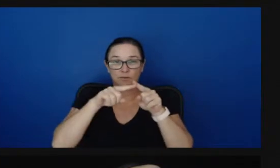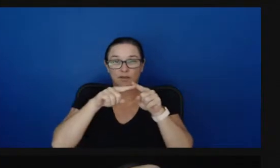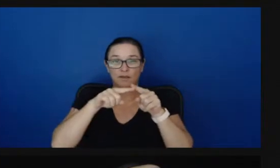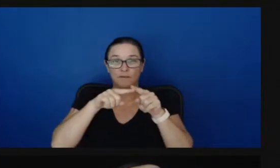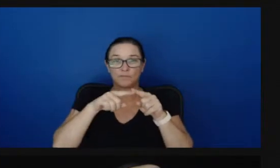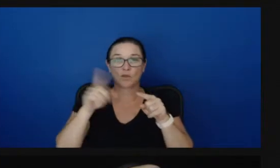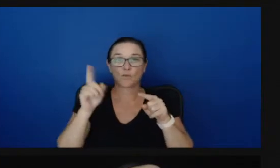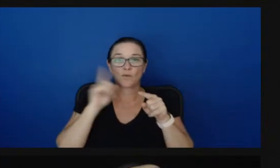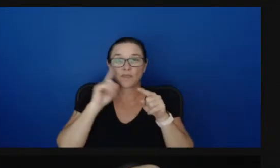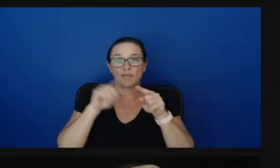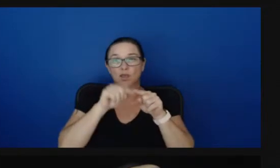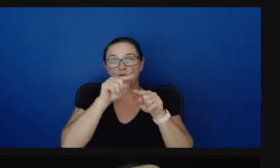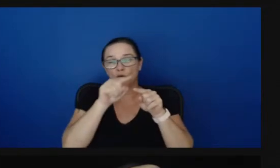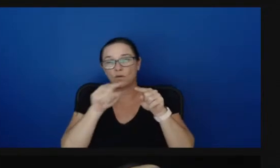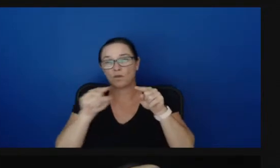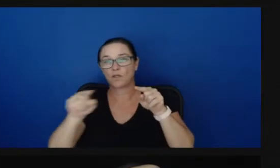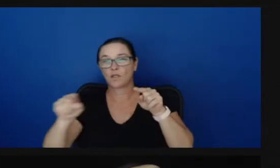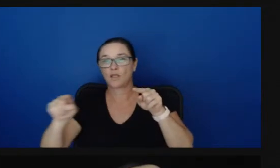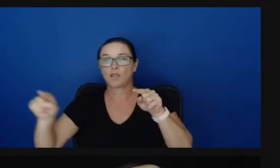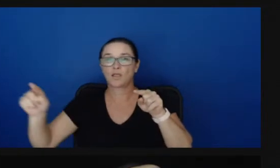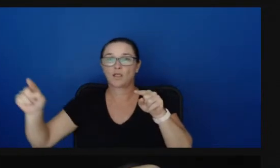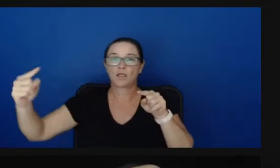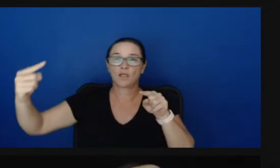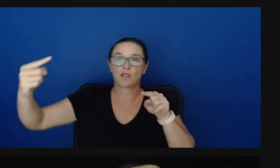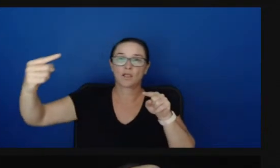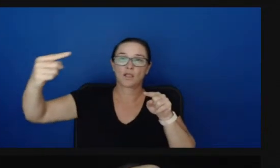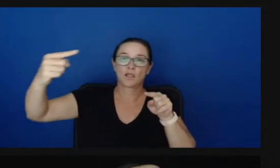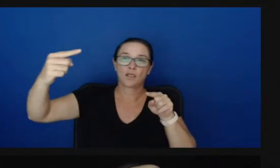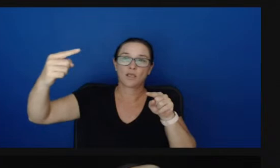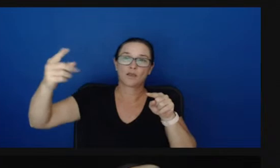this and up into the volcano.